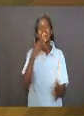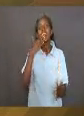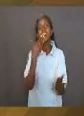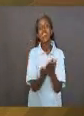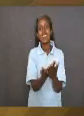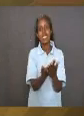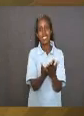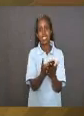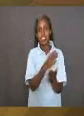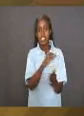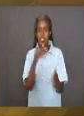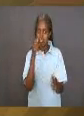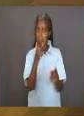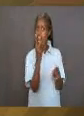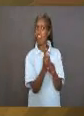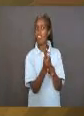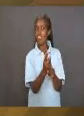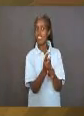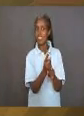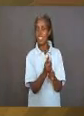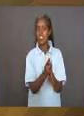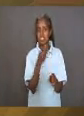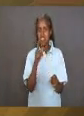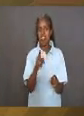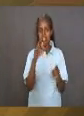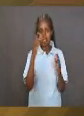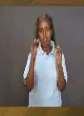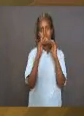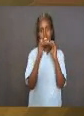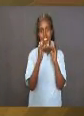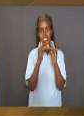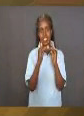Good! And you are right. They are congruent.